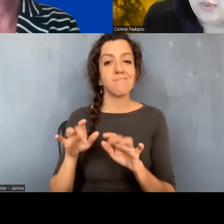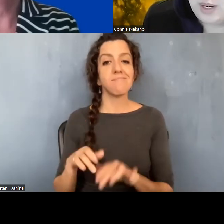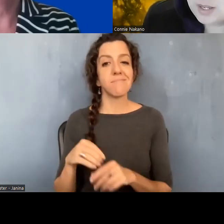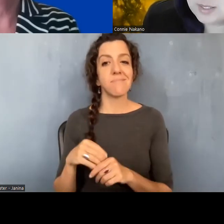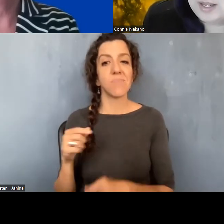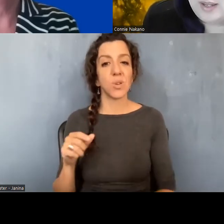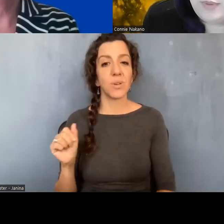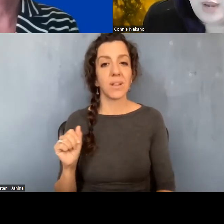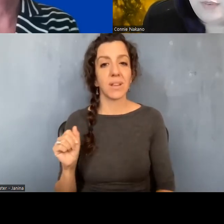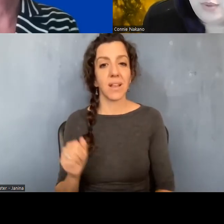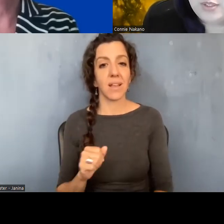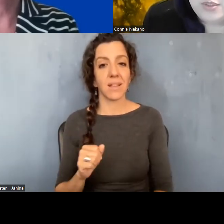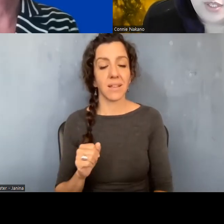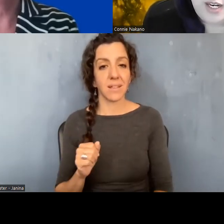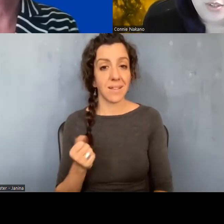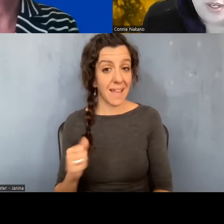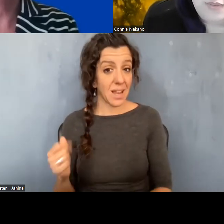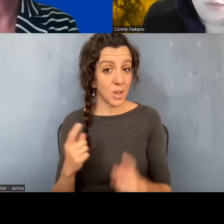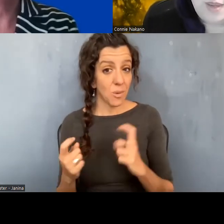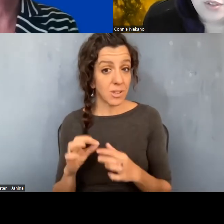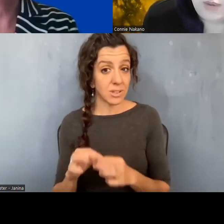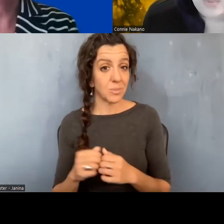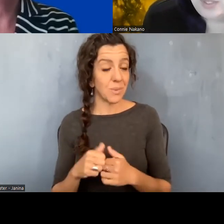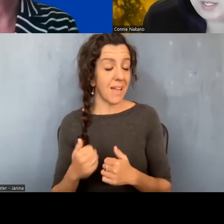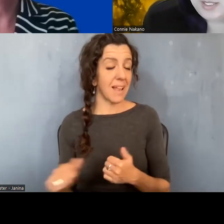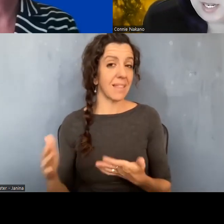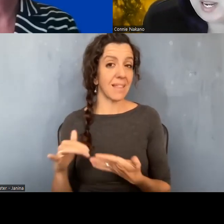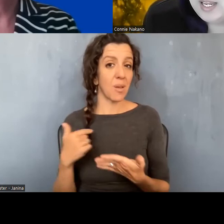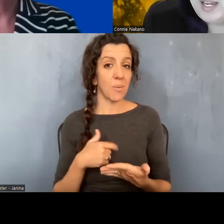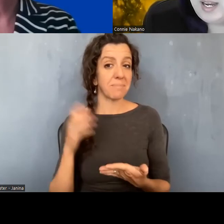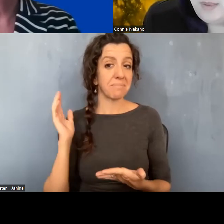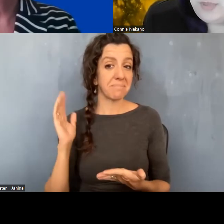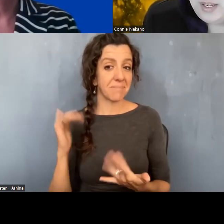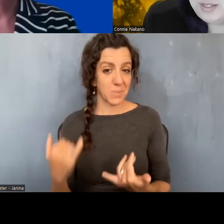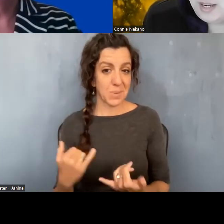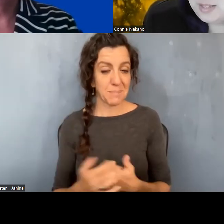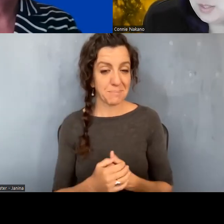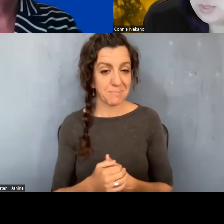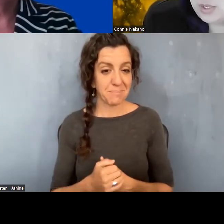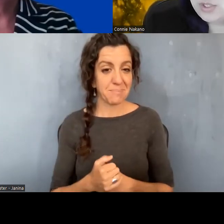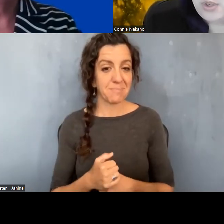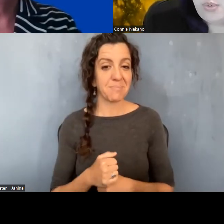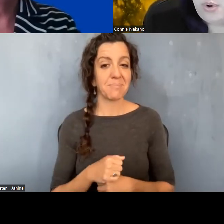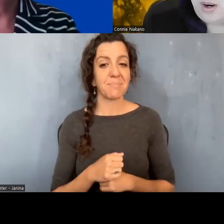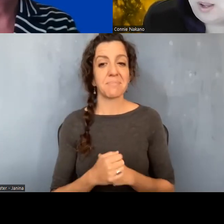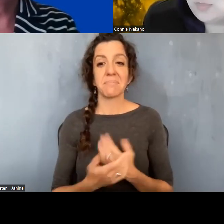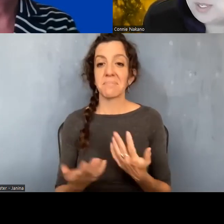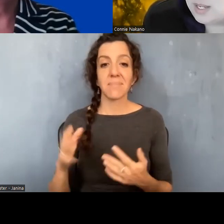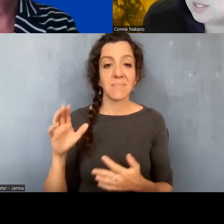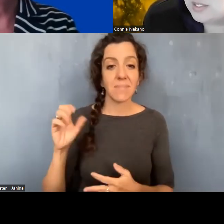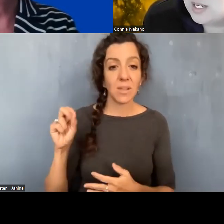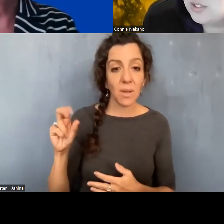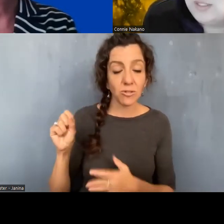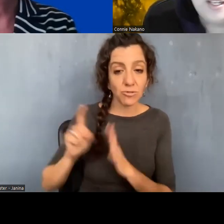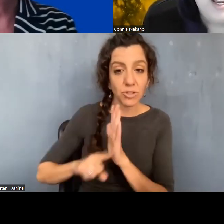the Q&A box. If you have any questions pertaining to any of the information that was presented today via Sac State's research or